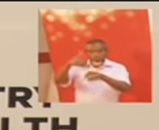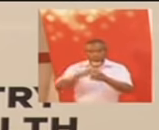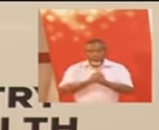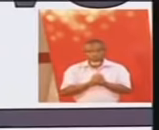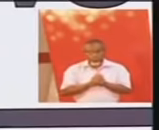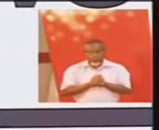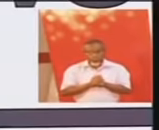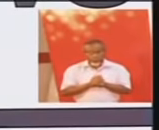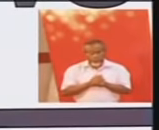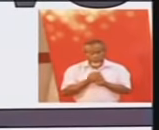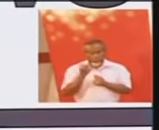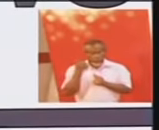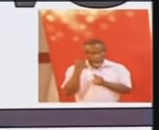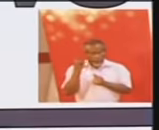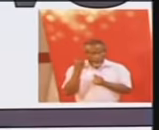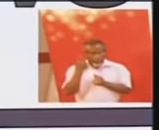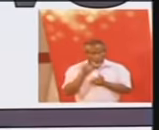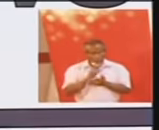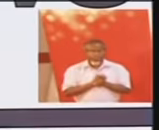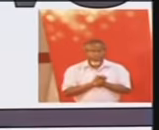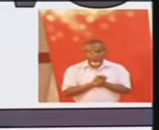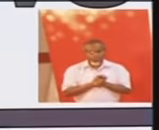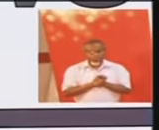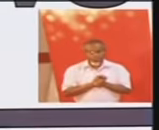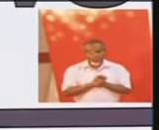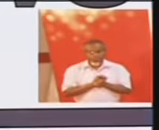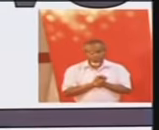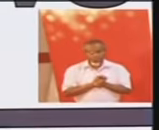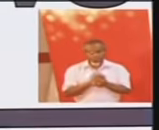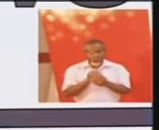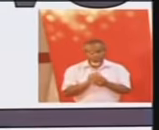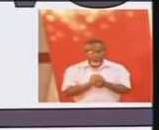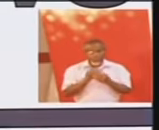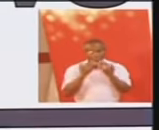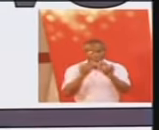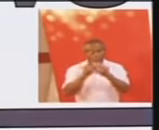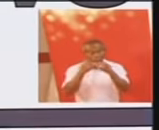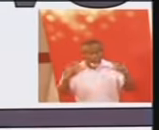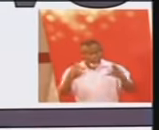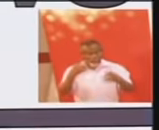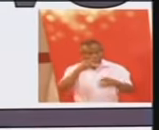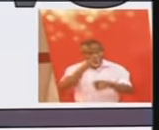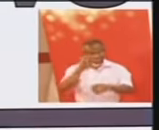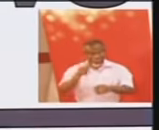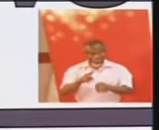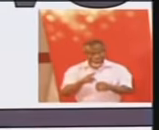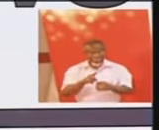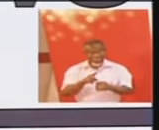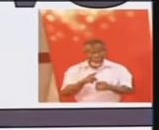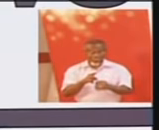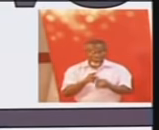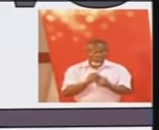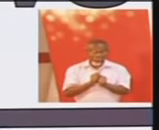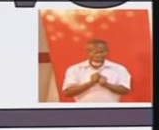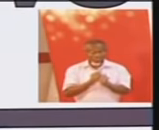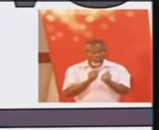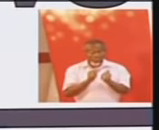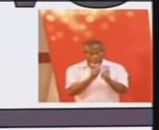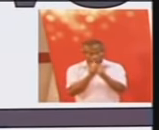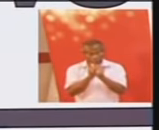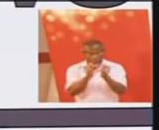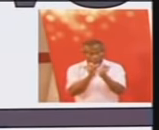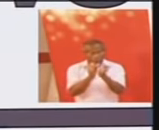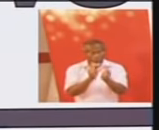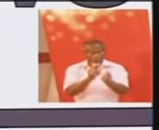that one. Yep. Thank you very much for the question. And so on behalf of all of my colleagues, I think it is safe to say that